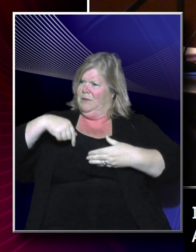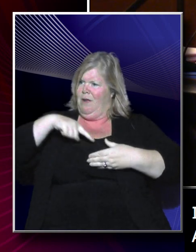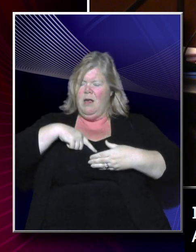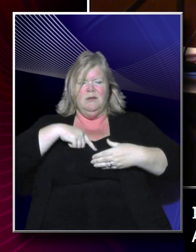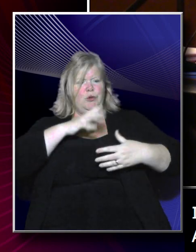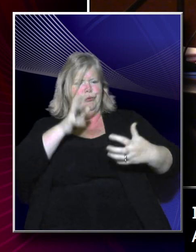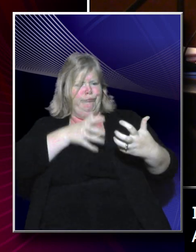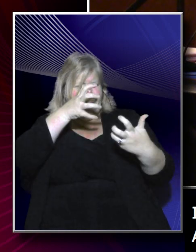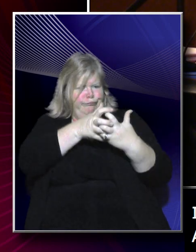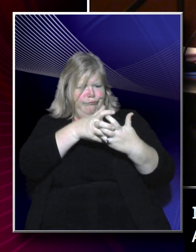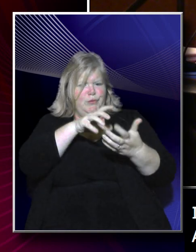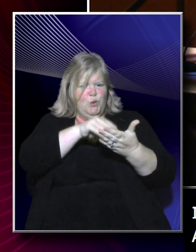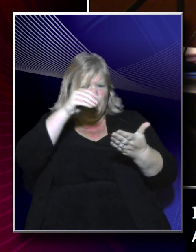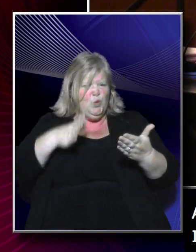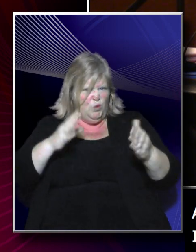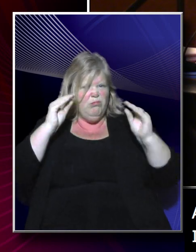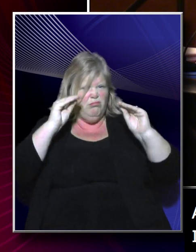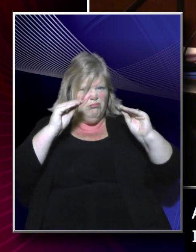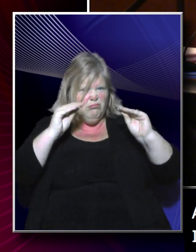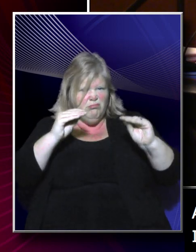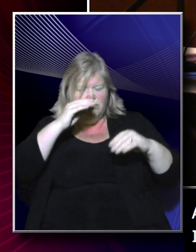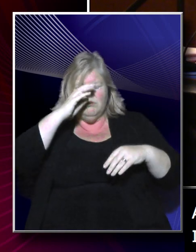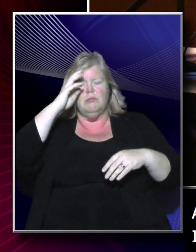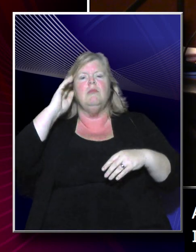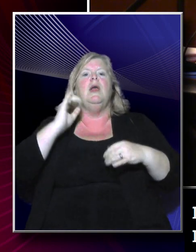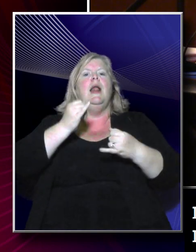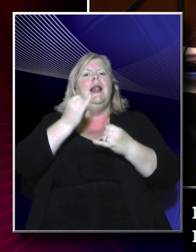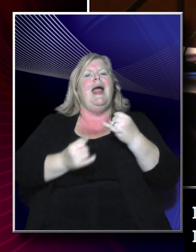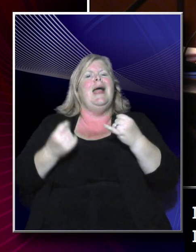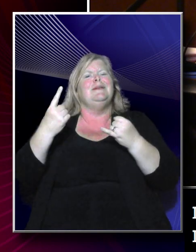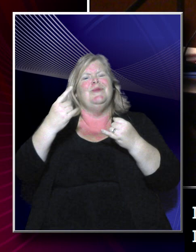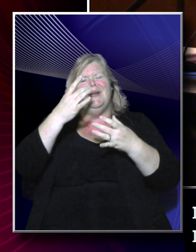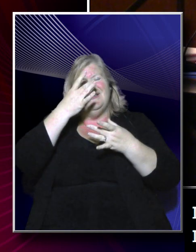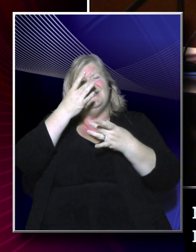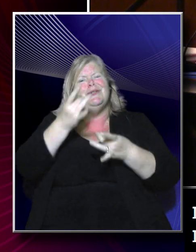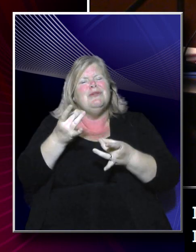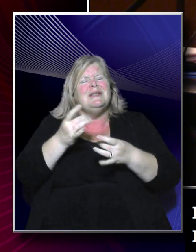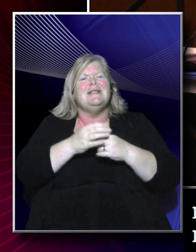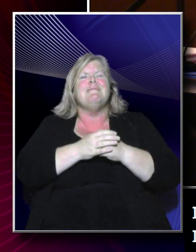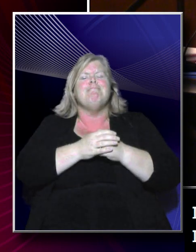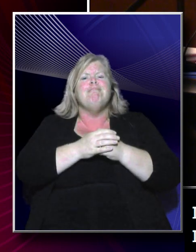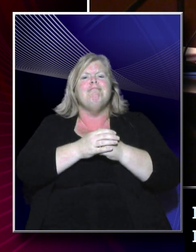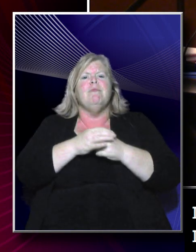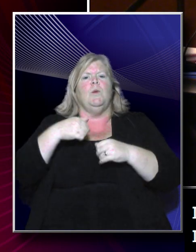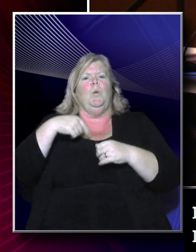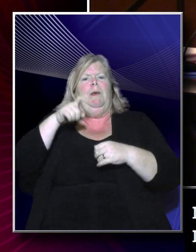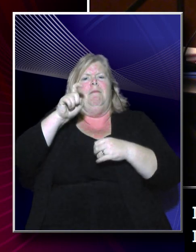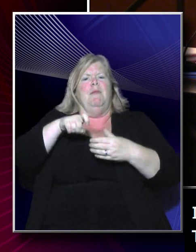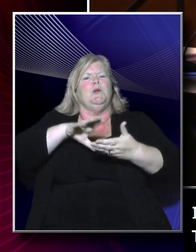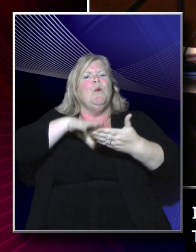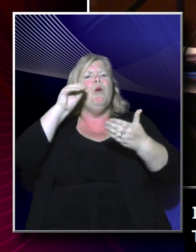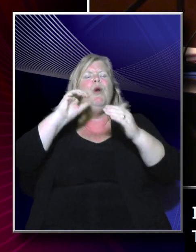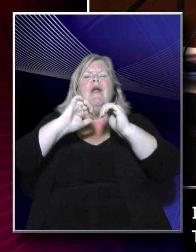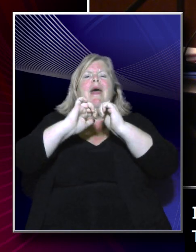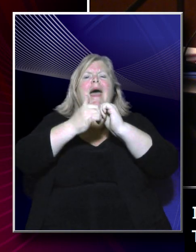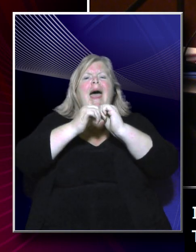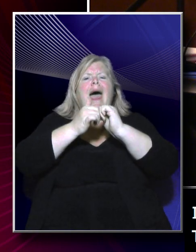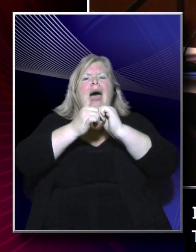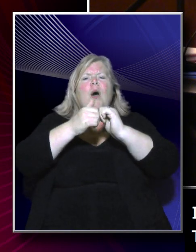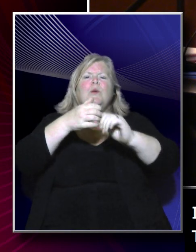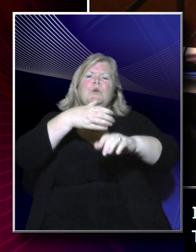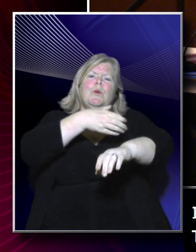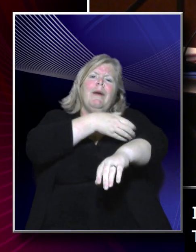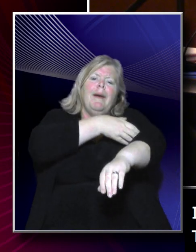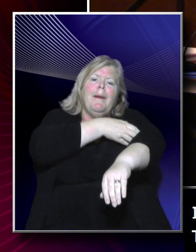students. And the last one, which I thought was very interesting, we need to learn how to